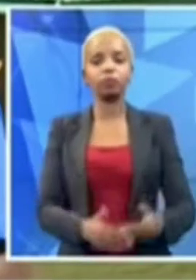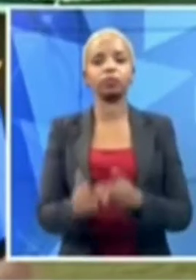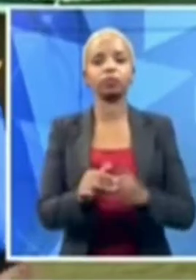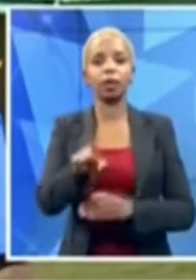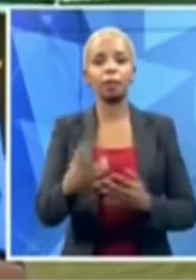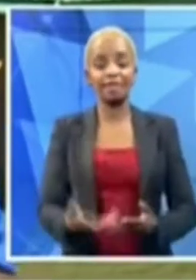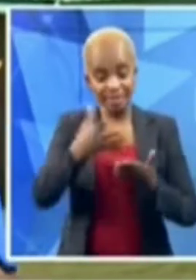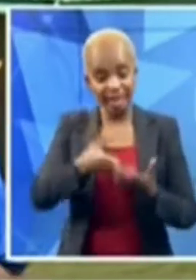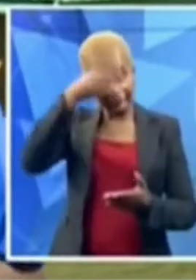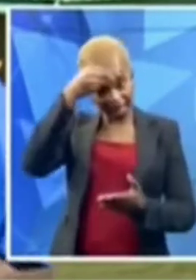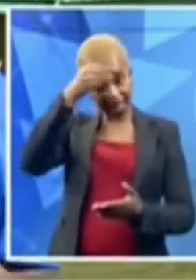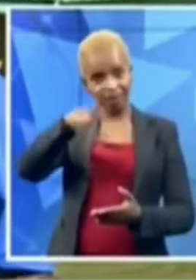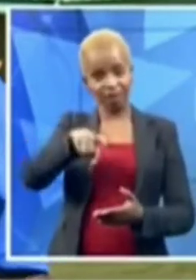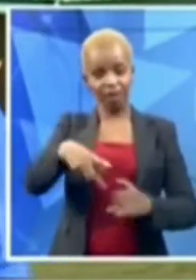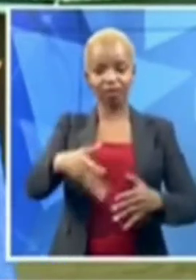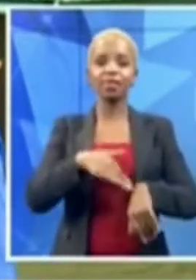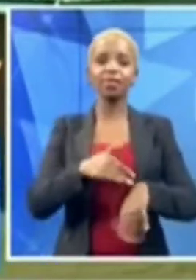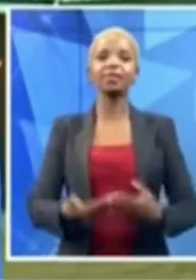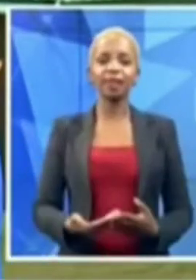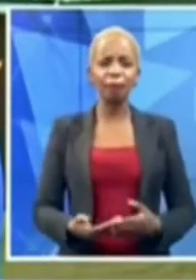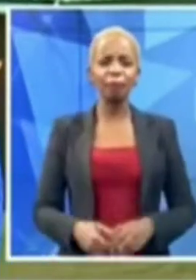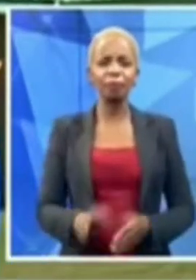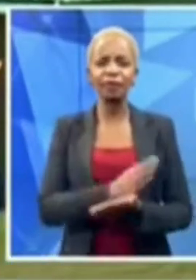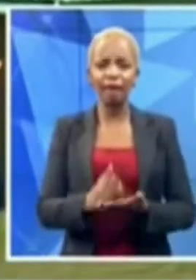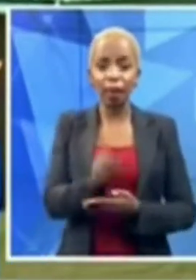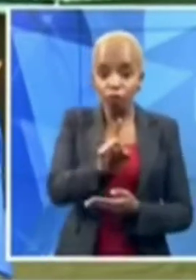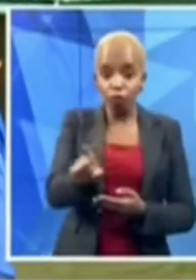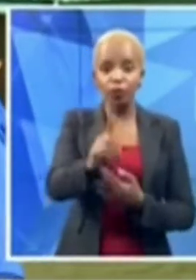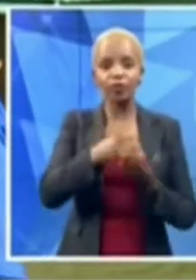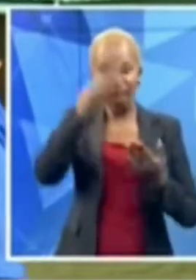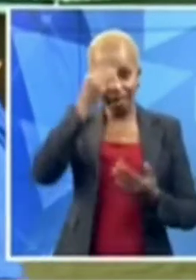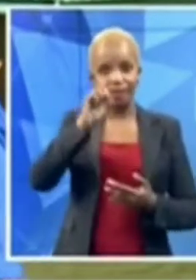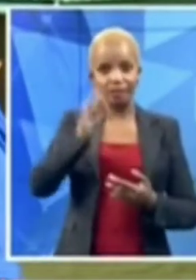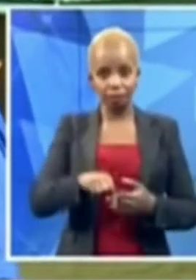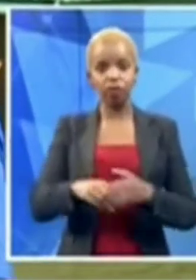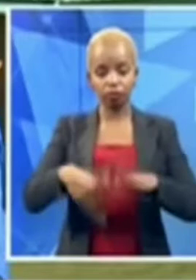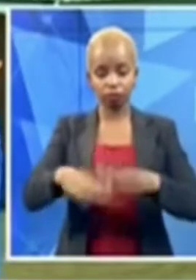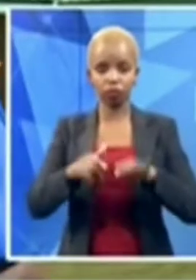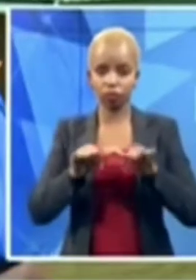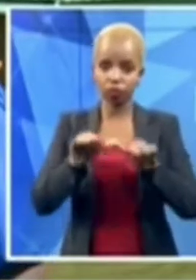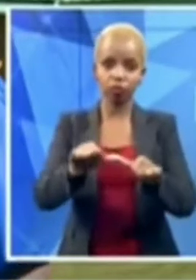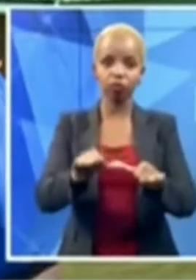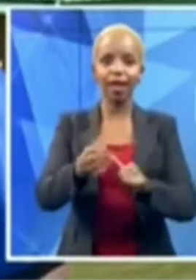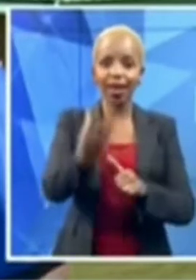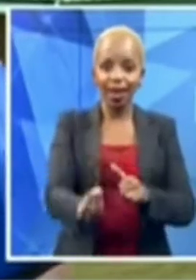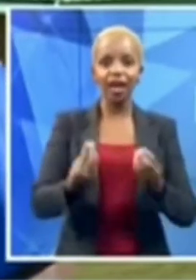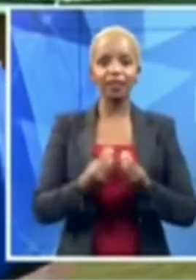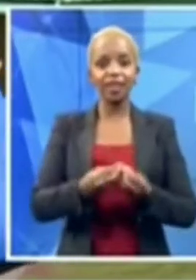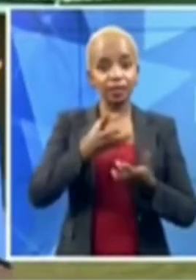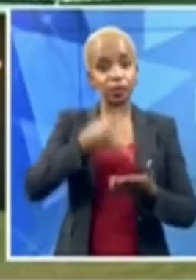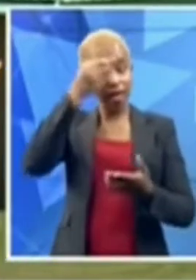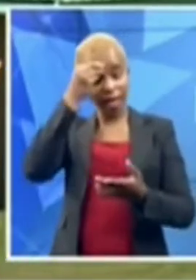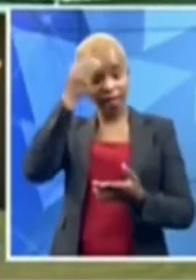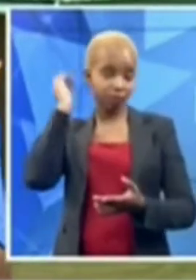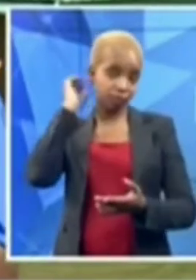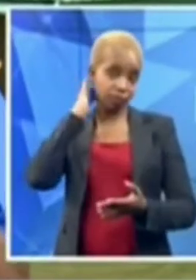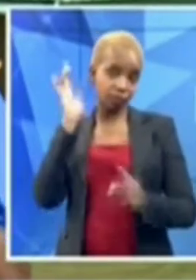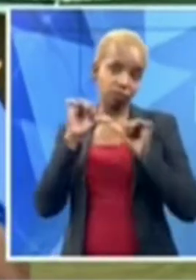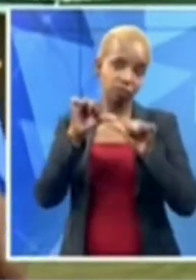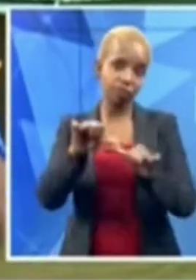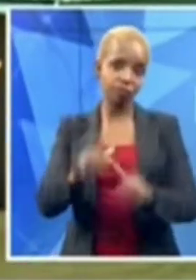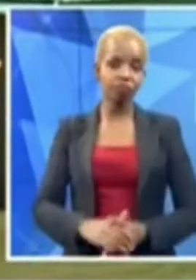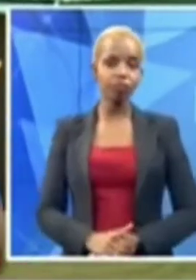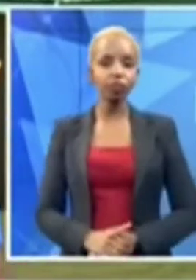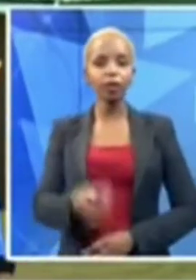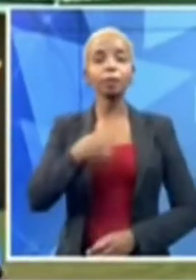from this time, and some of these lessons must be taken forward. There are lessons that will have to be taken forward, coming there. I don't know what that you